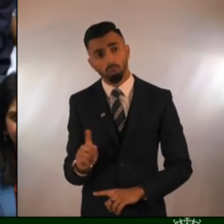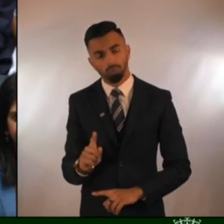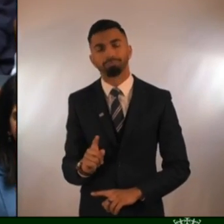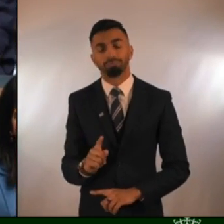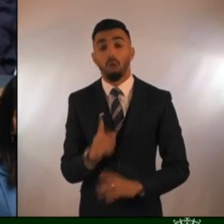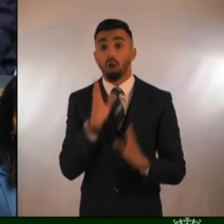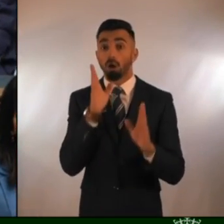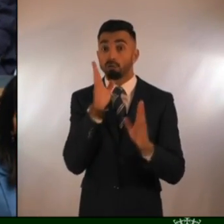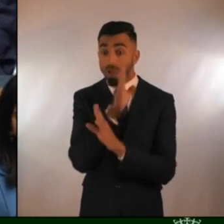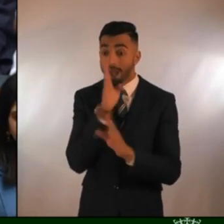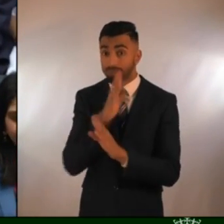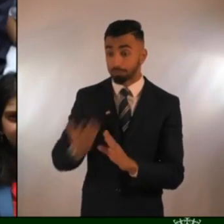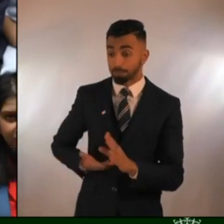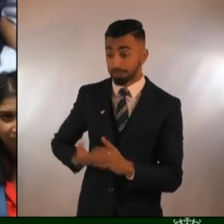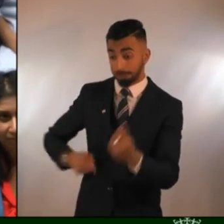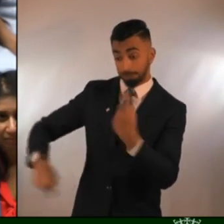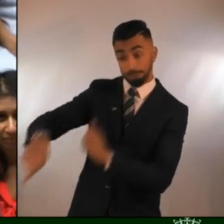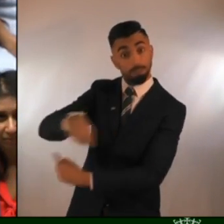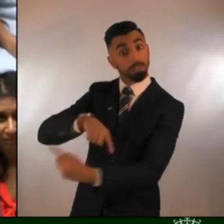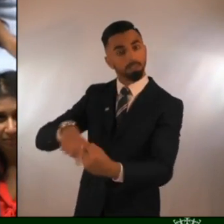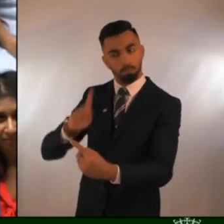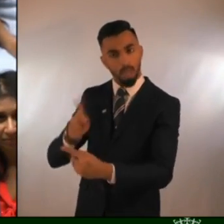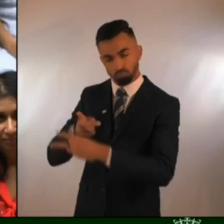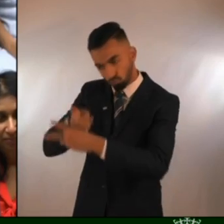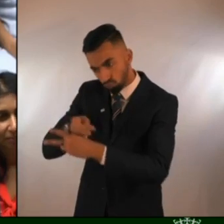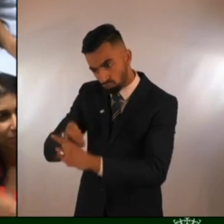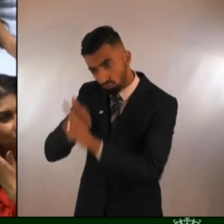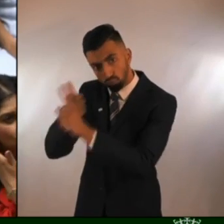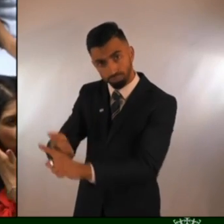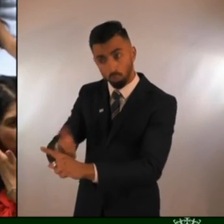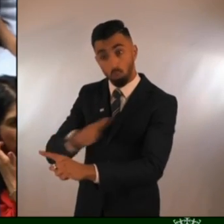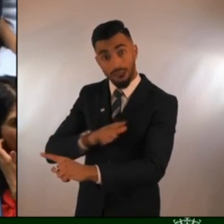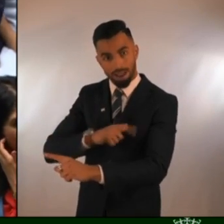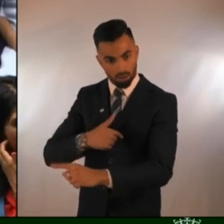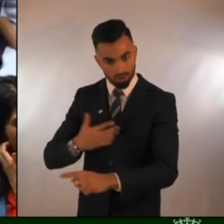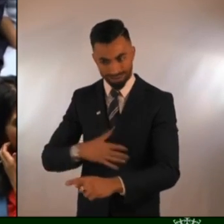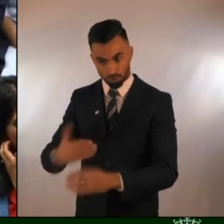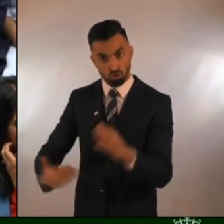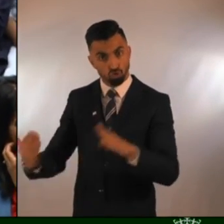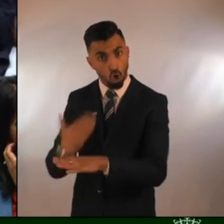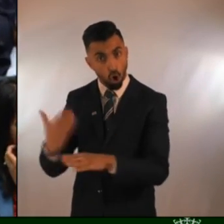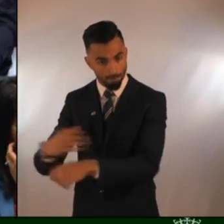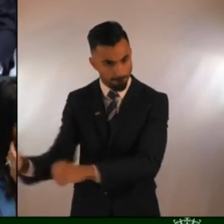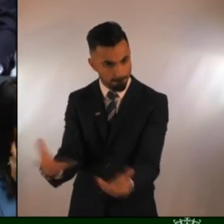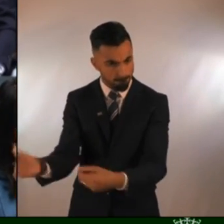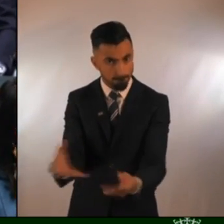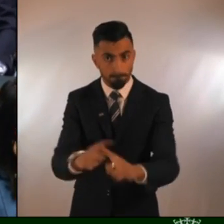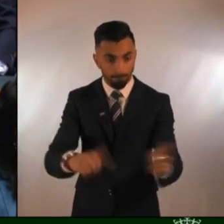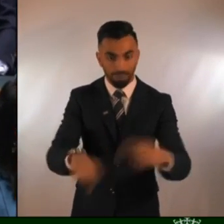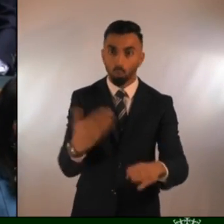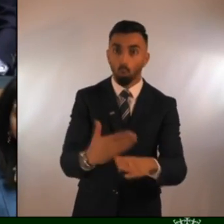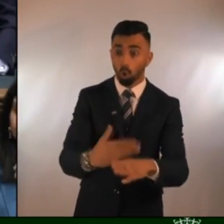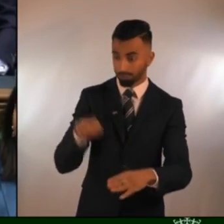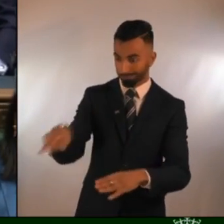is what drives growth. That is what creates jobs. That is what lifts living standards. So the second part of our plan for